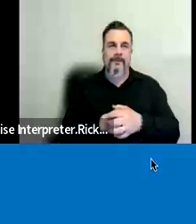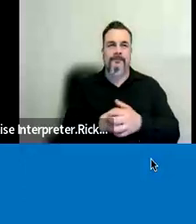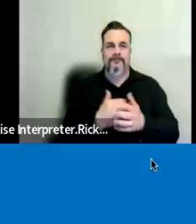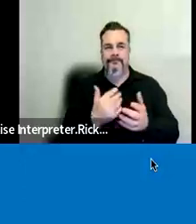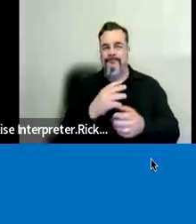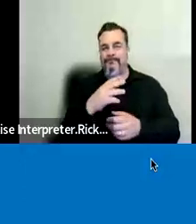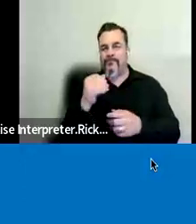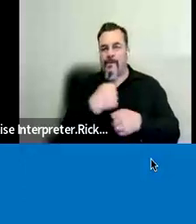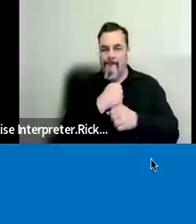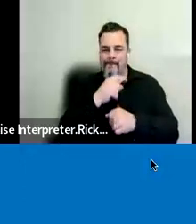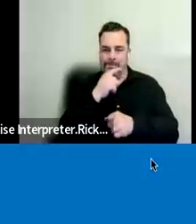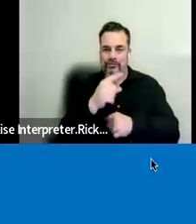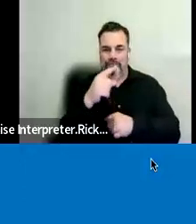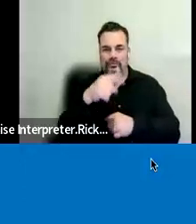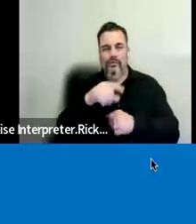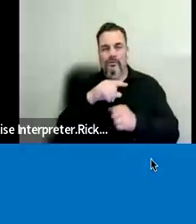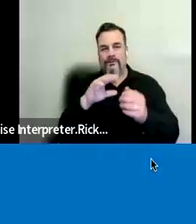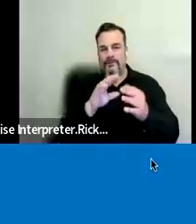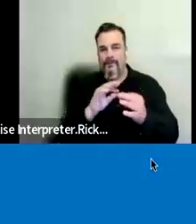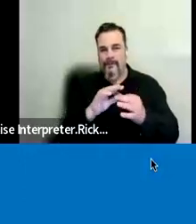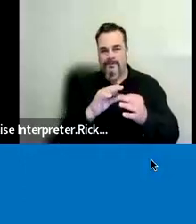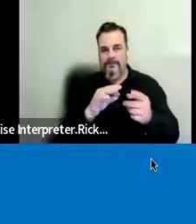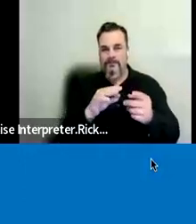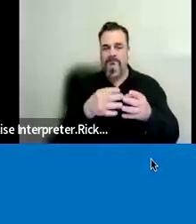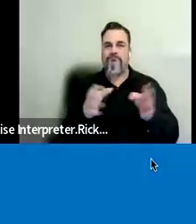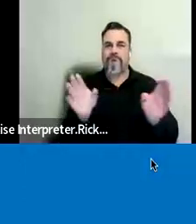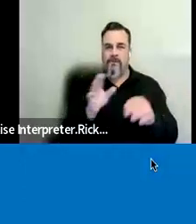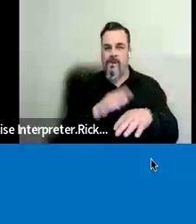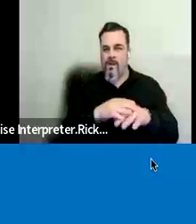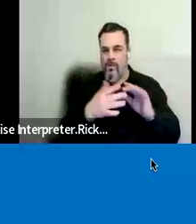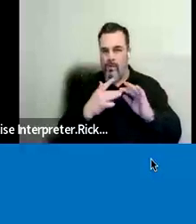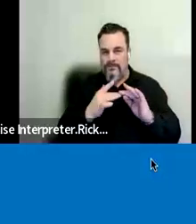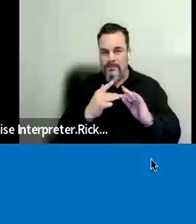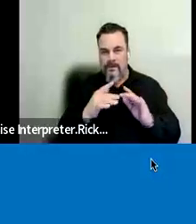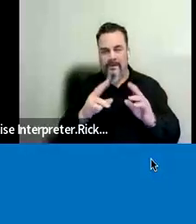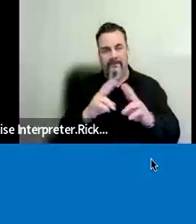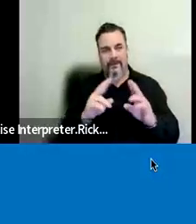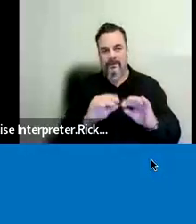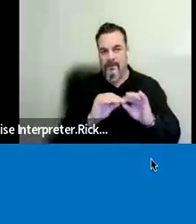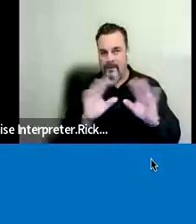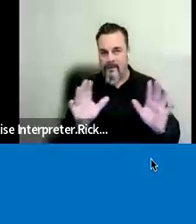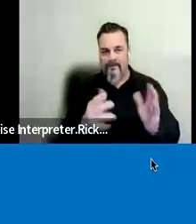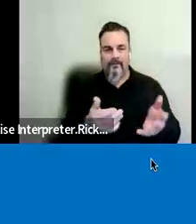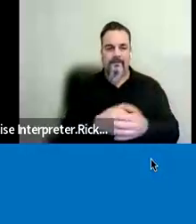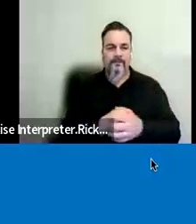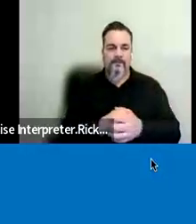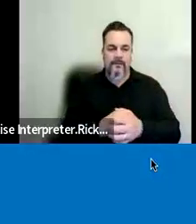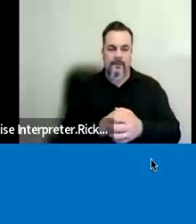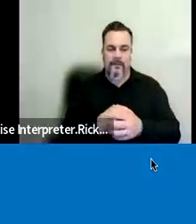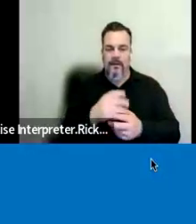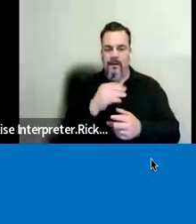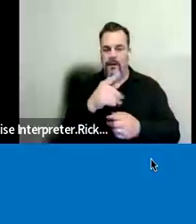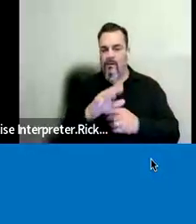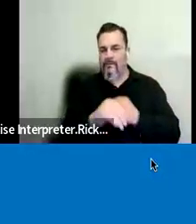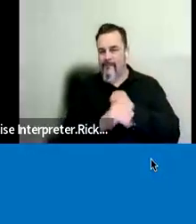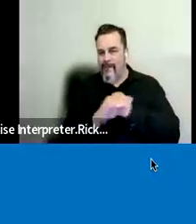and to make sure that those statements are public on the website. They are very clear in in the